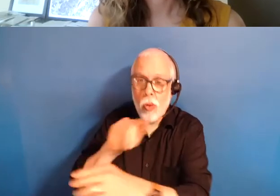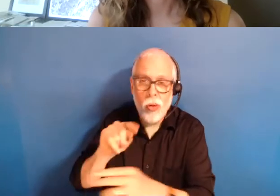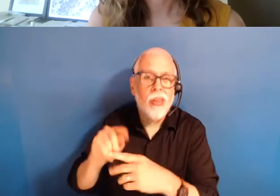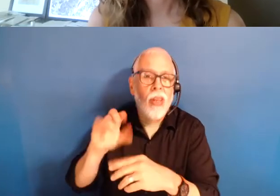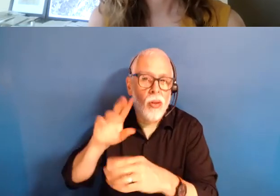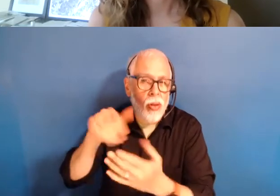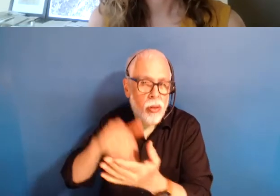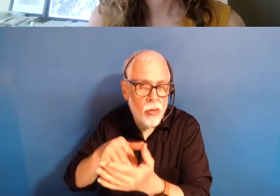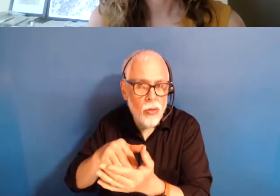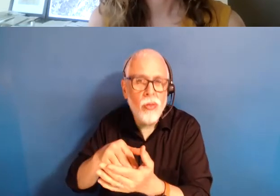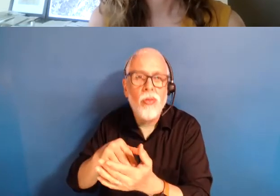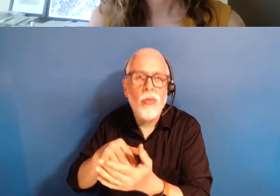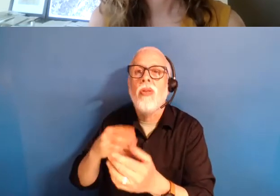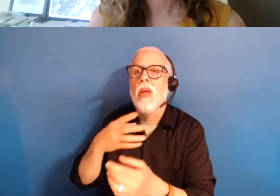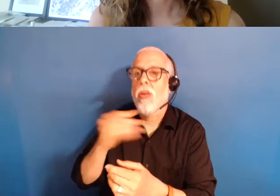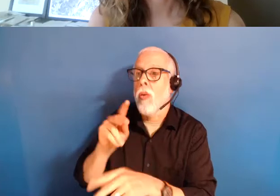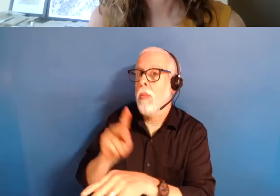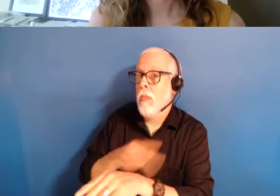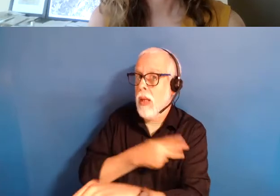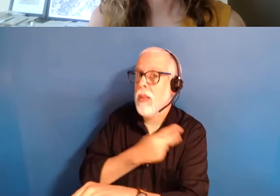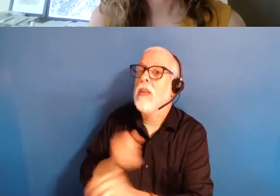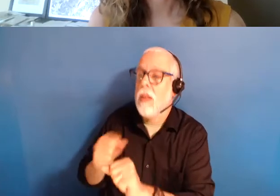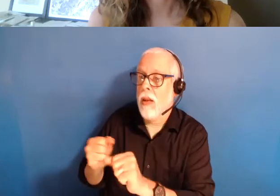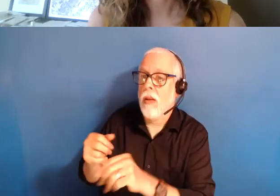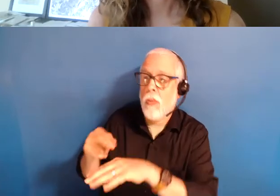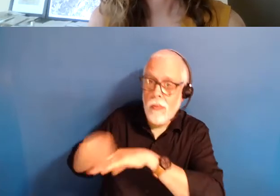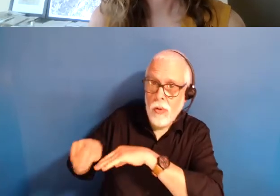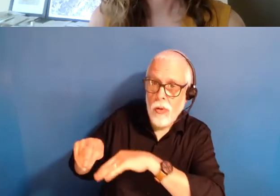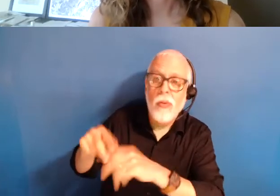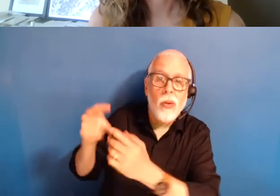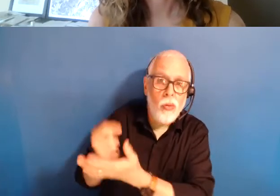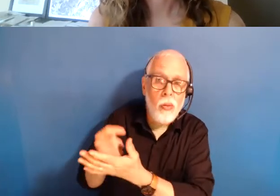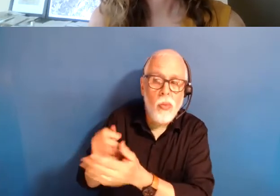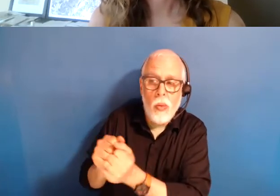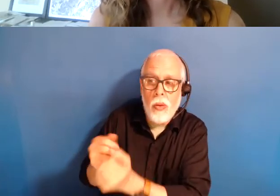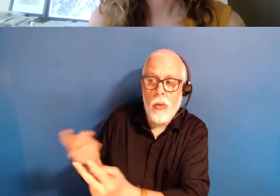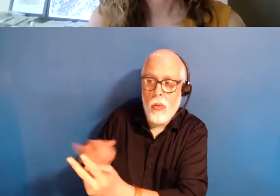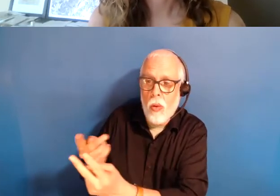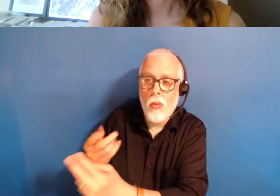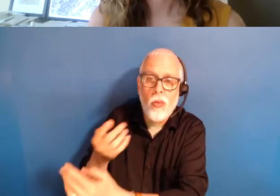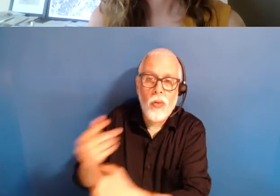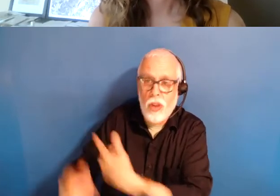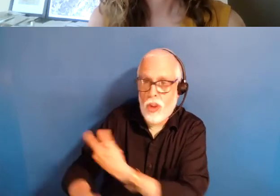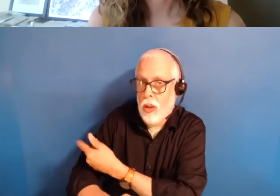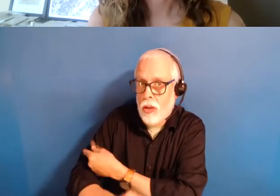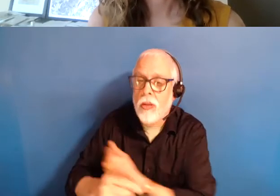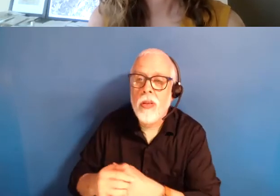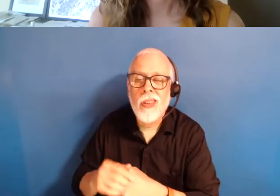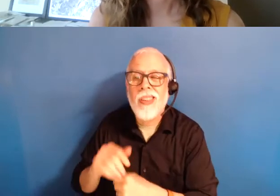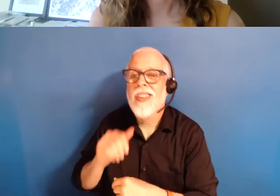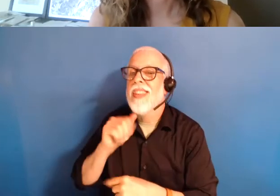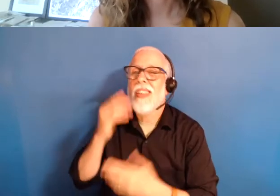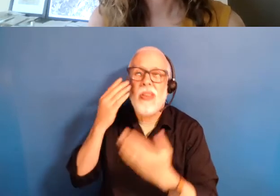Center. And so patients can be referred for treatment with those injections. It's not